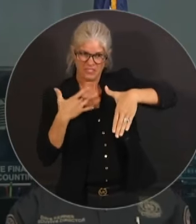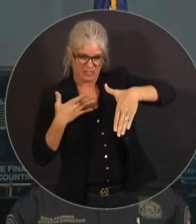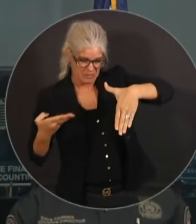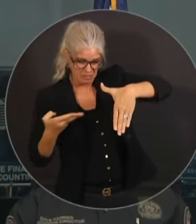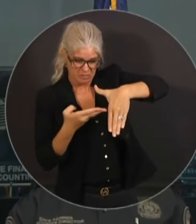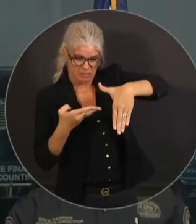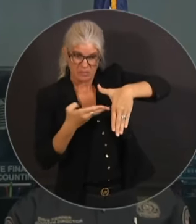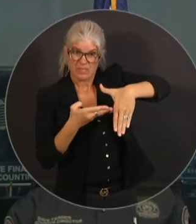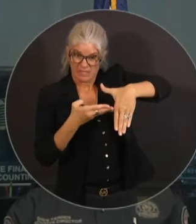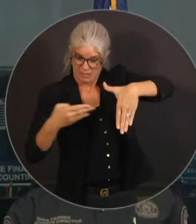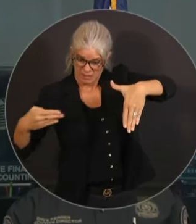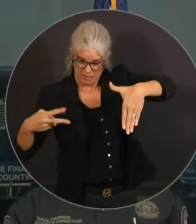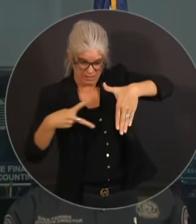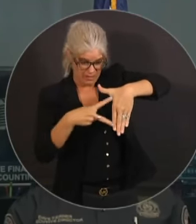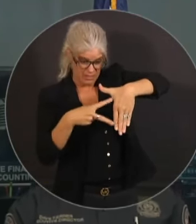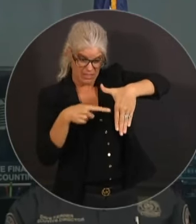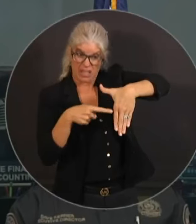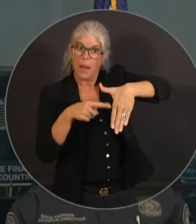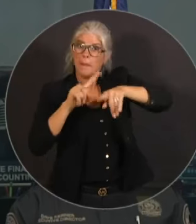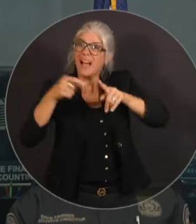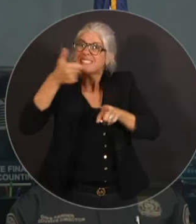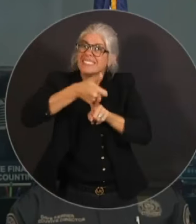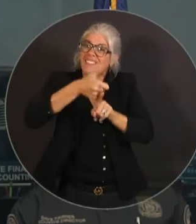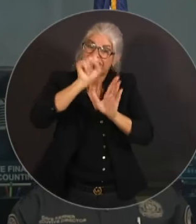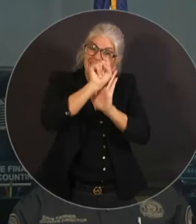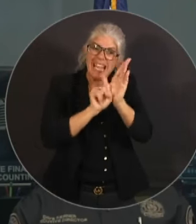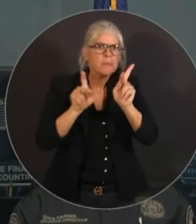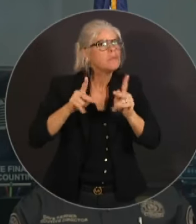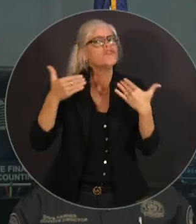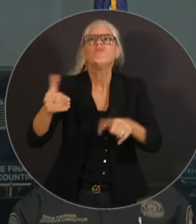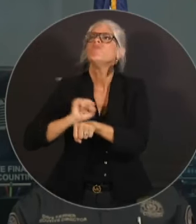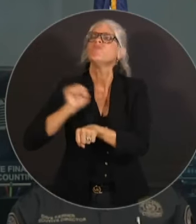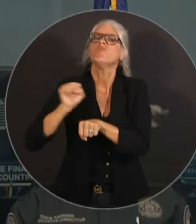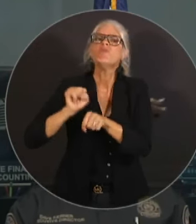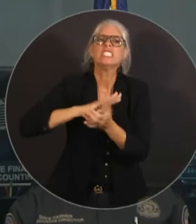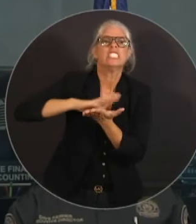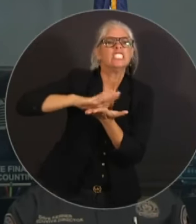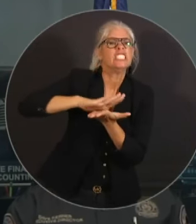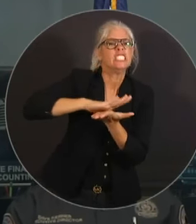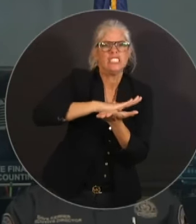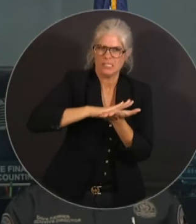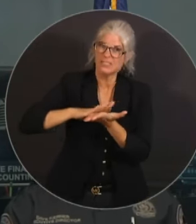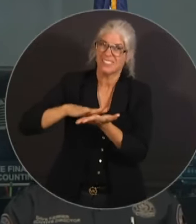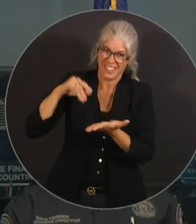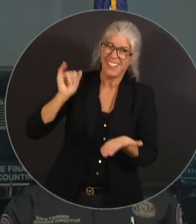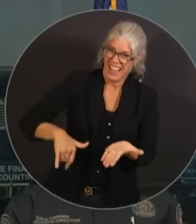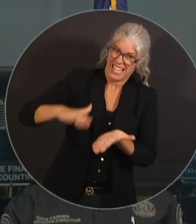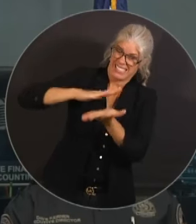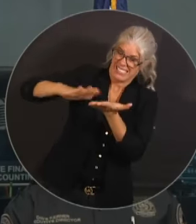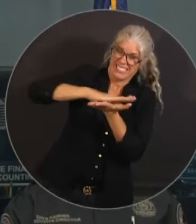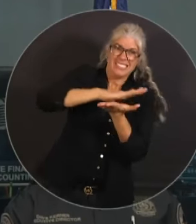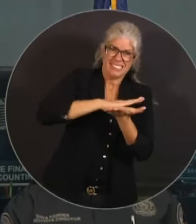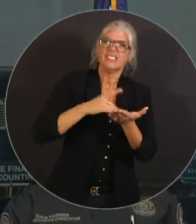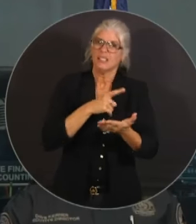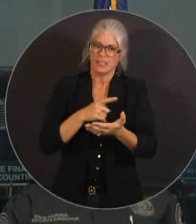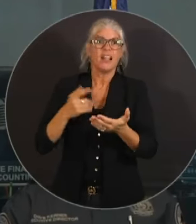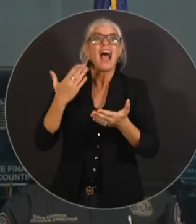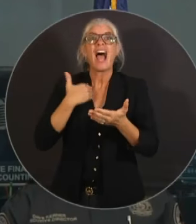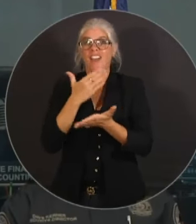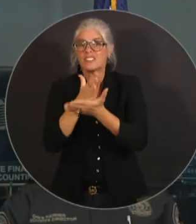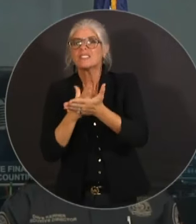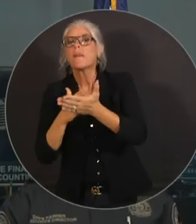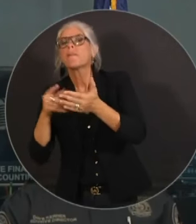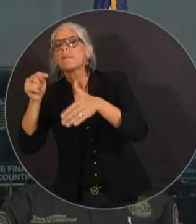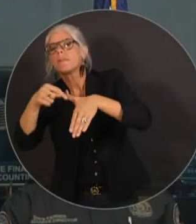to remove debris. This is an important mission. These efforts are supplementing the counties and local municipality